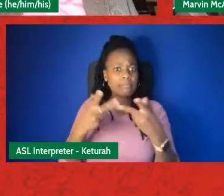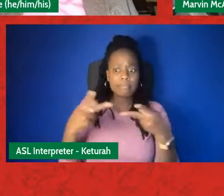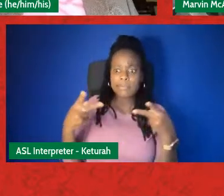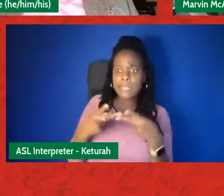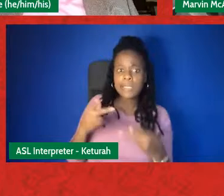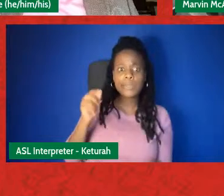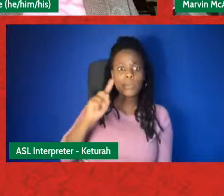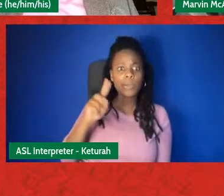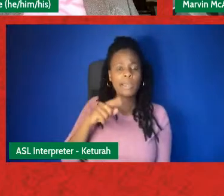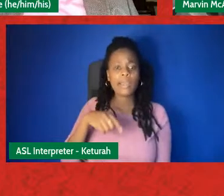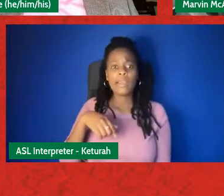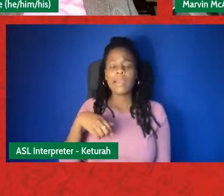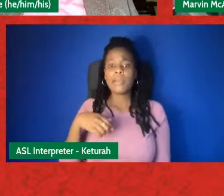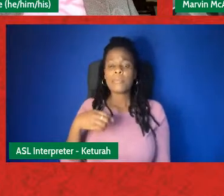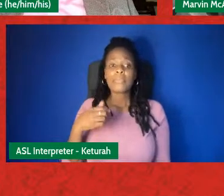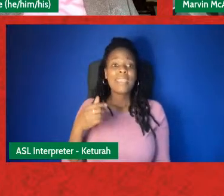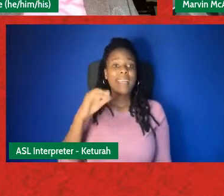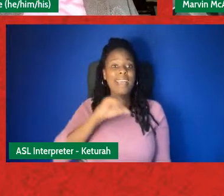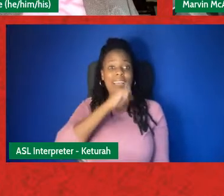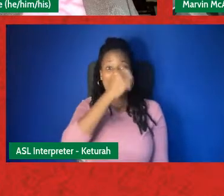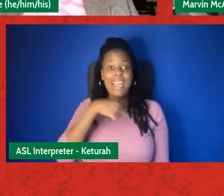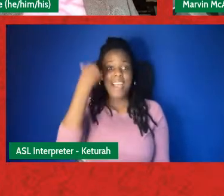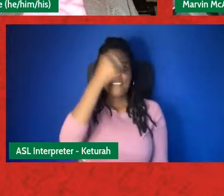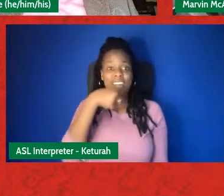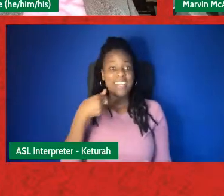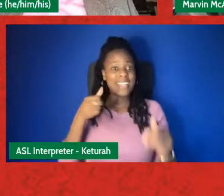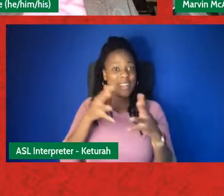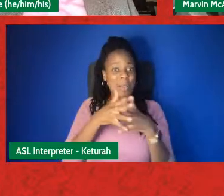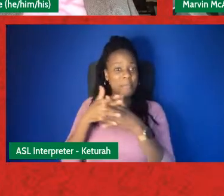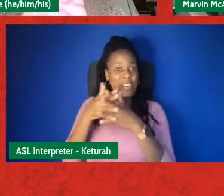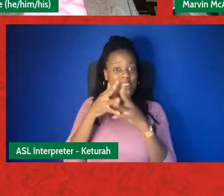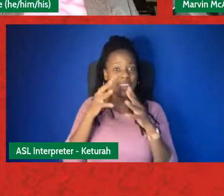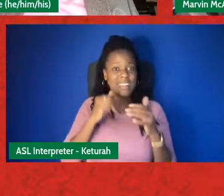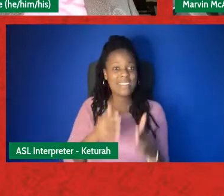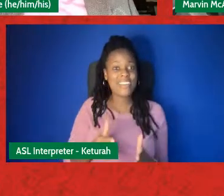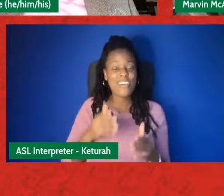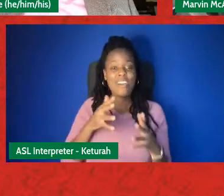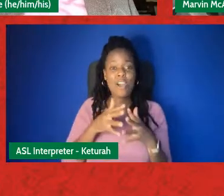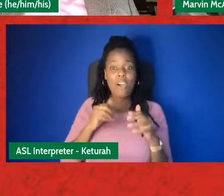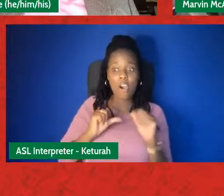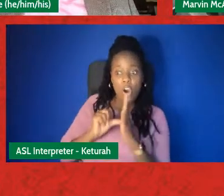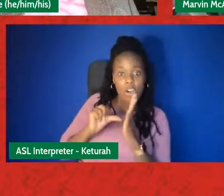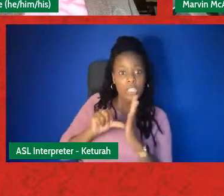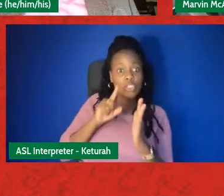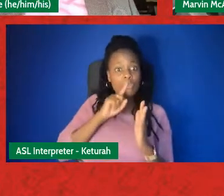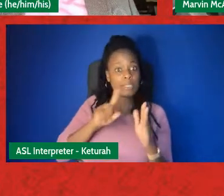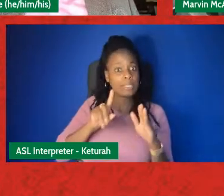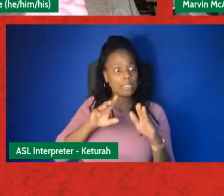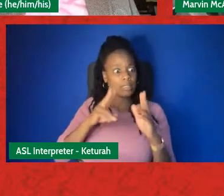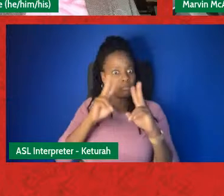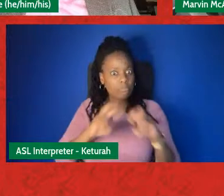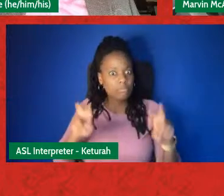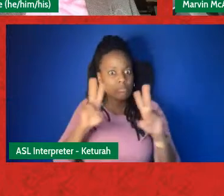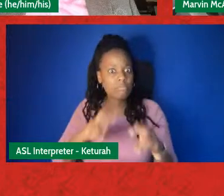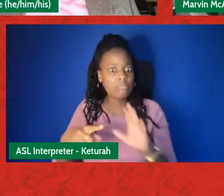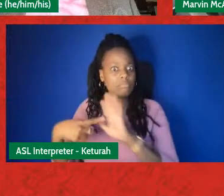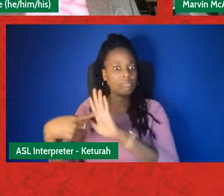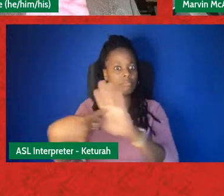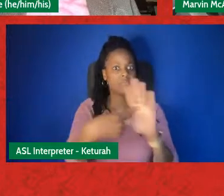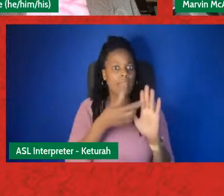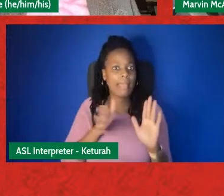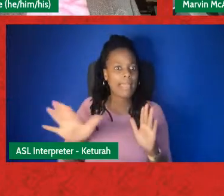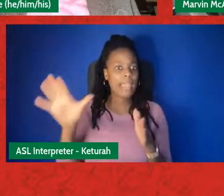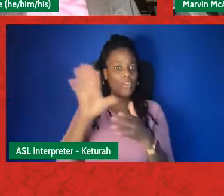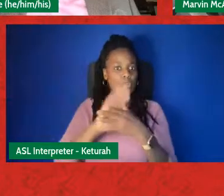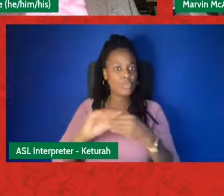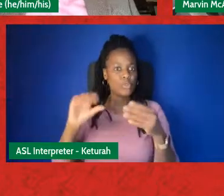African American artists could tell their stories, so that the trajectory of what was going on in the world, the stories and the legacies